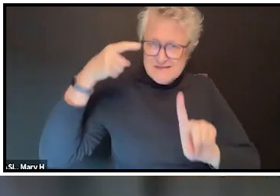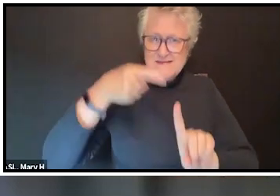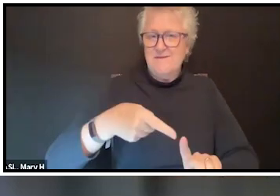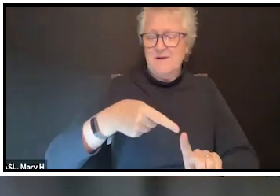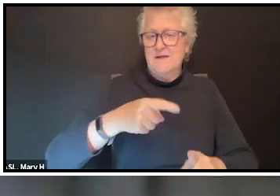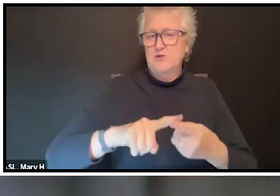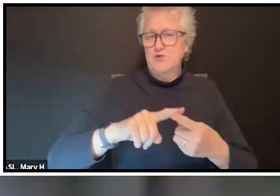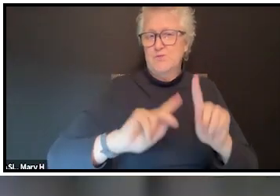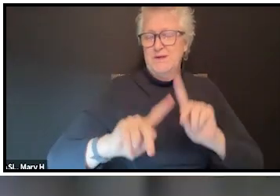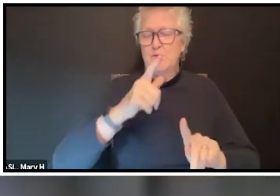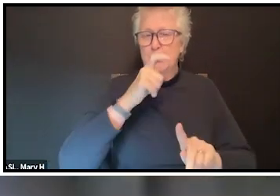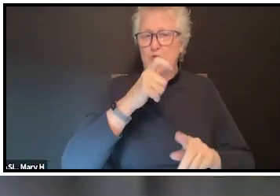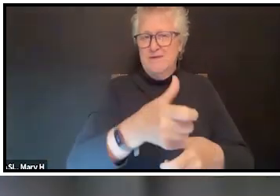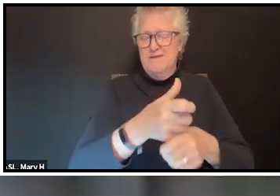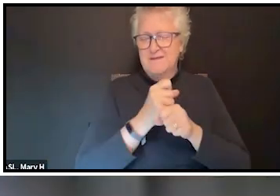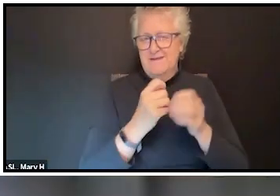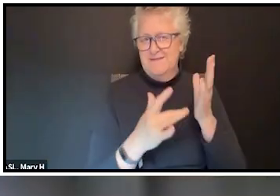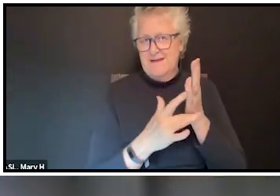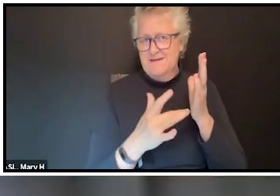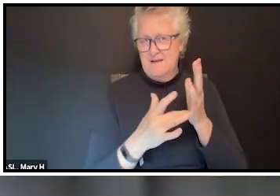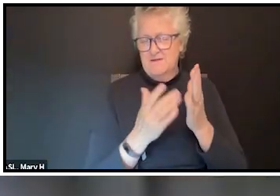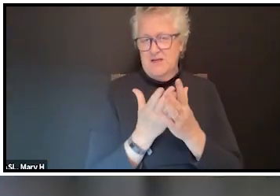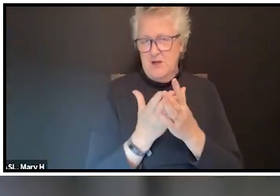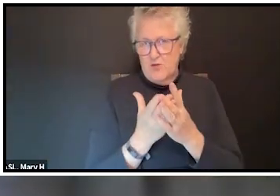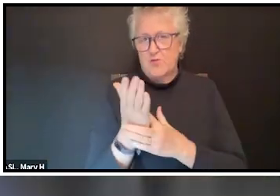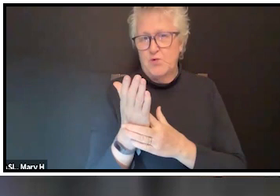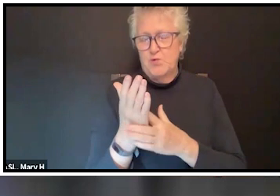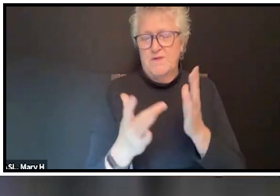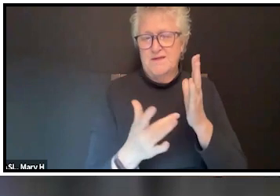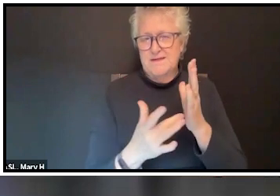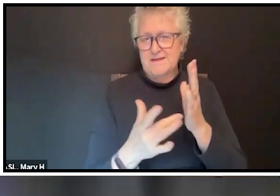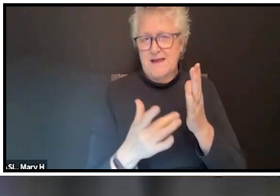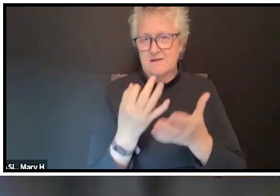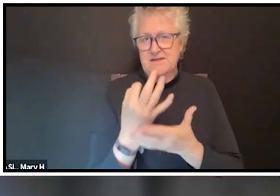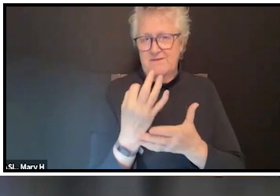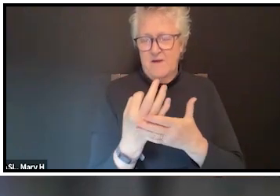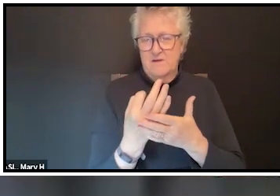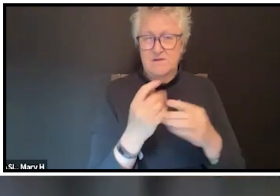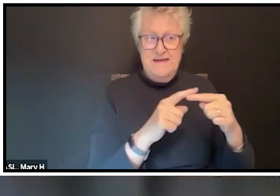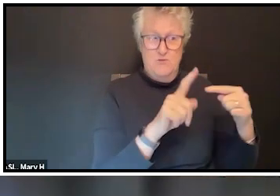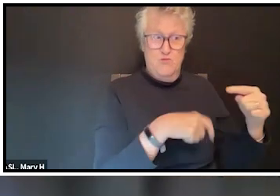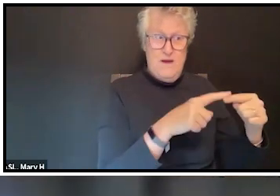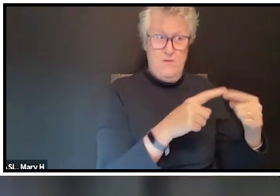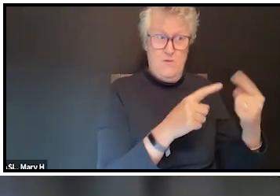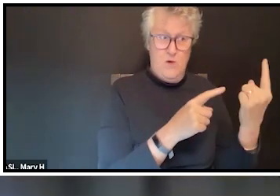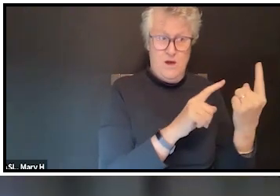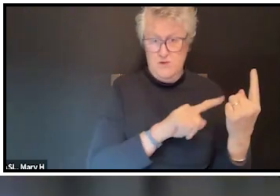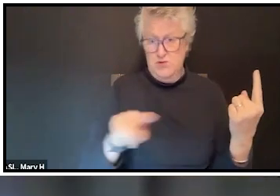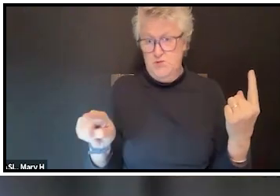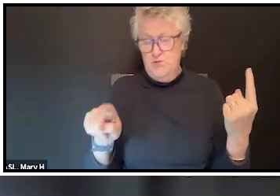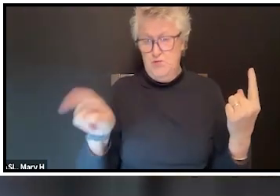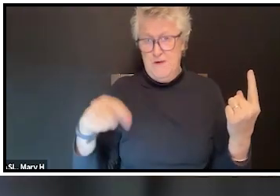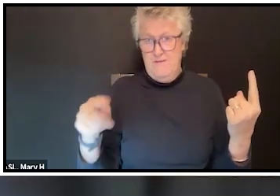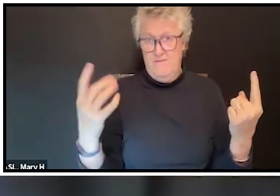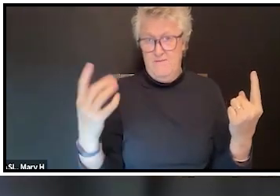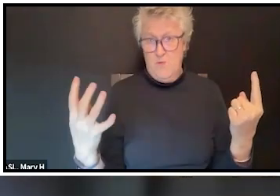received technology through the technology fund in rounds 1 through 4. So when people submitted